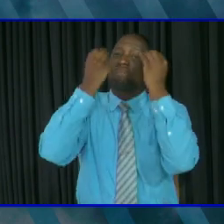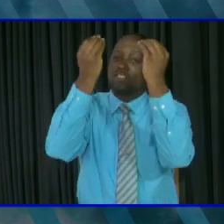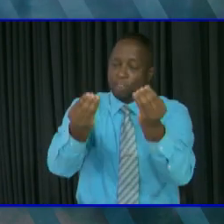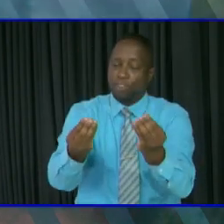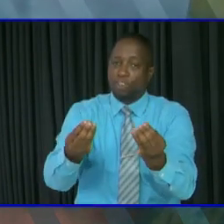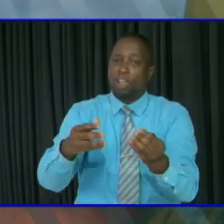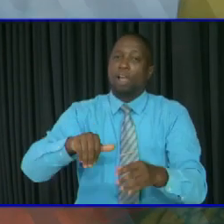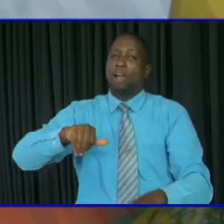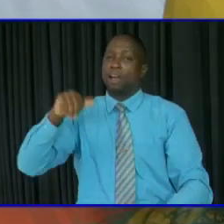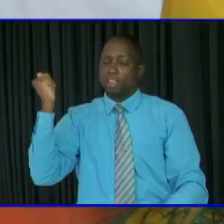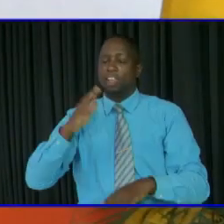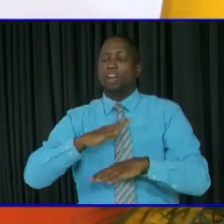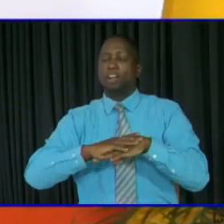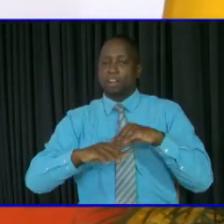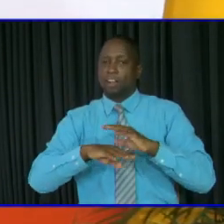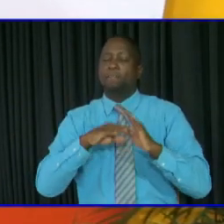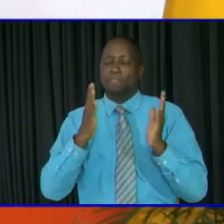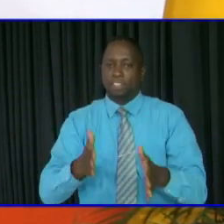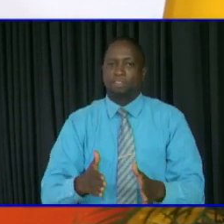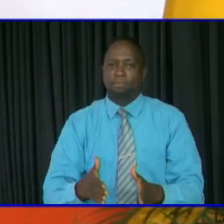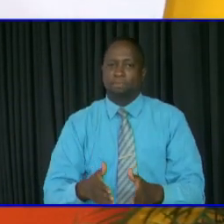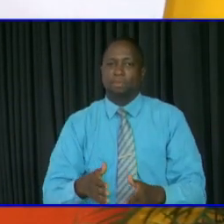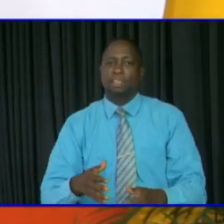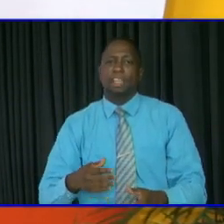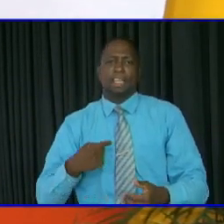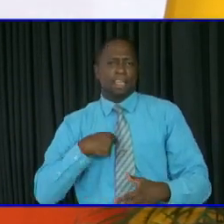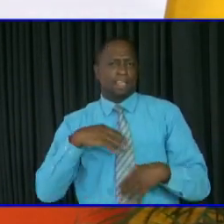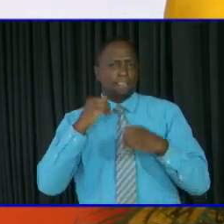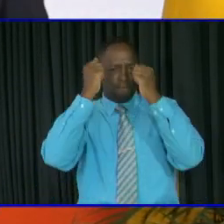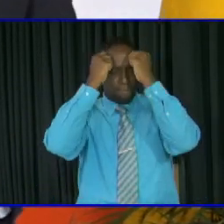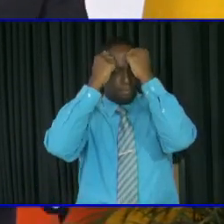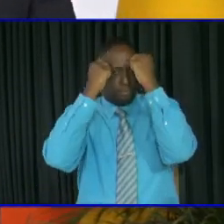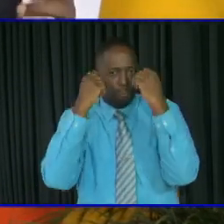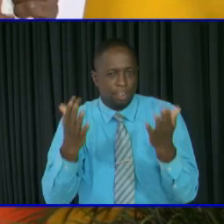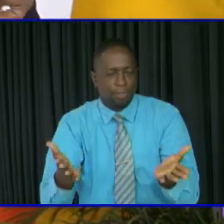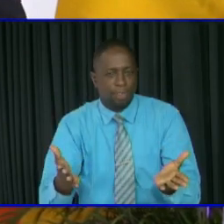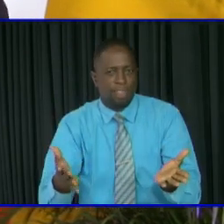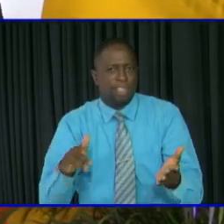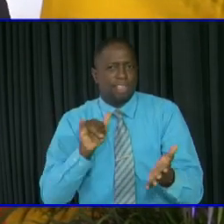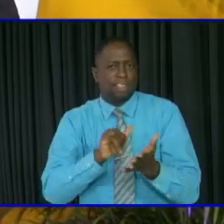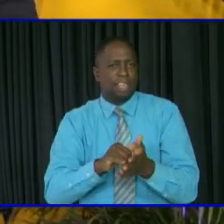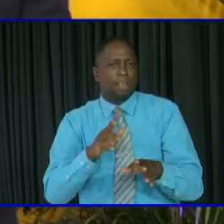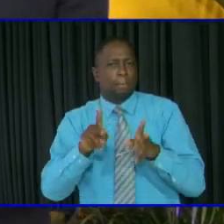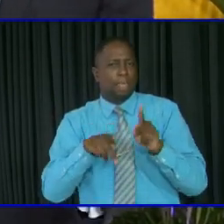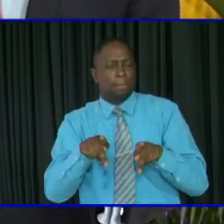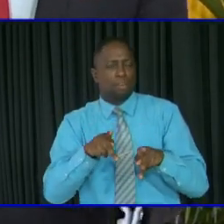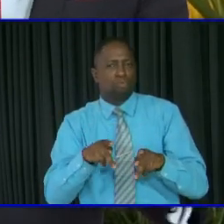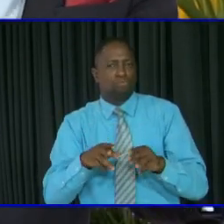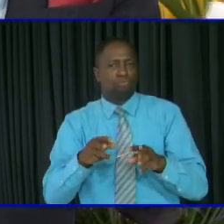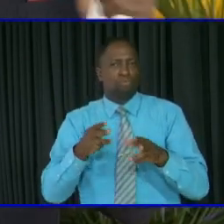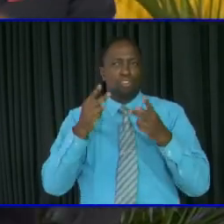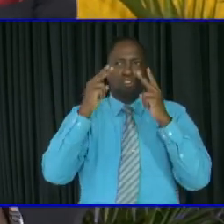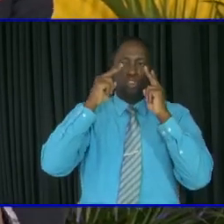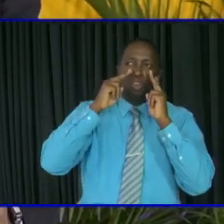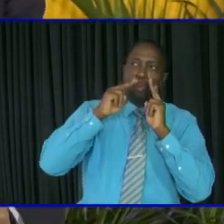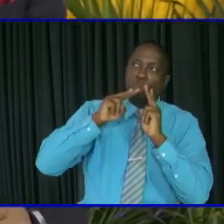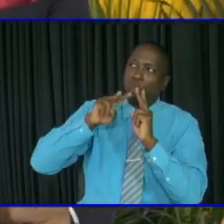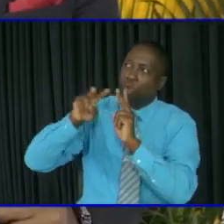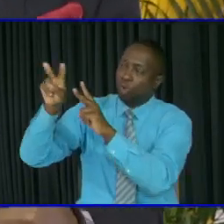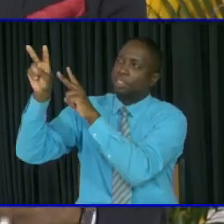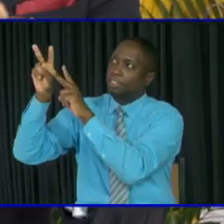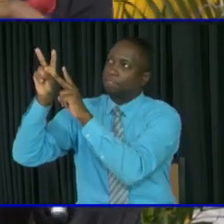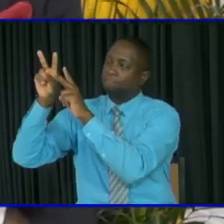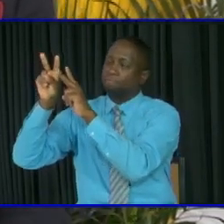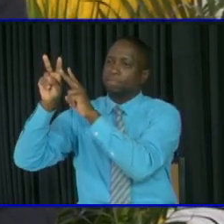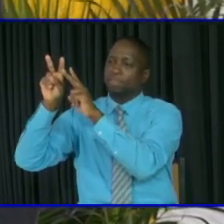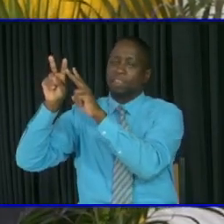beloved brothers and sisters, I submit to you that people who were looking forward, or the virgins who